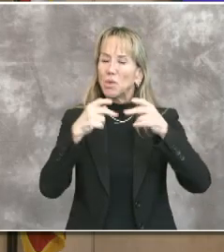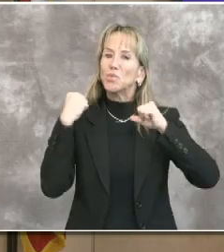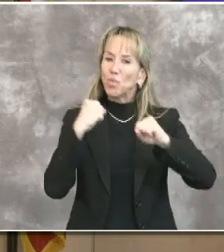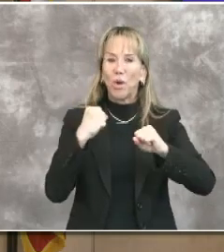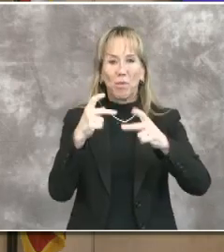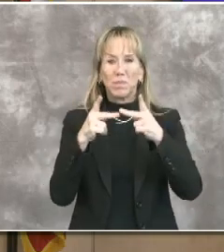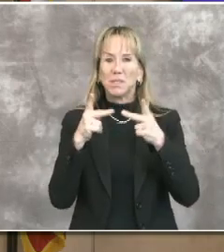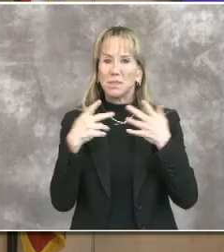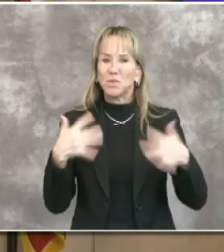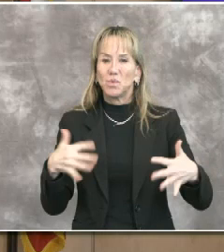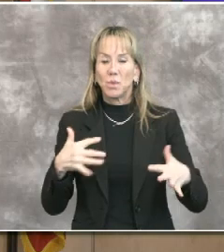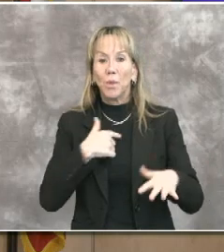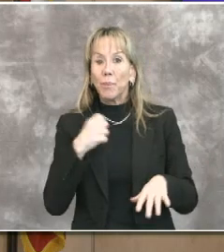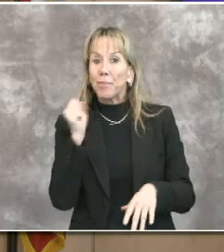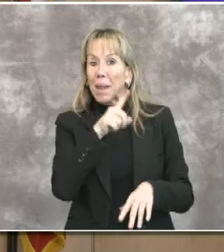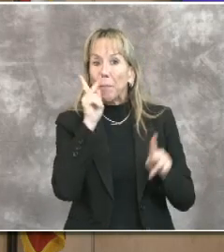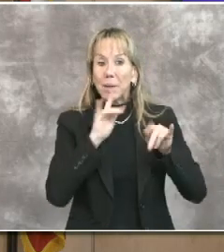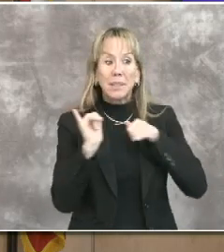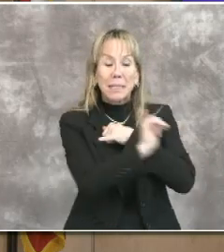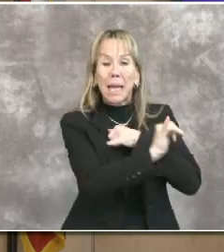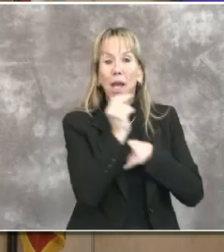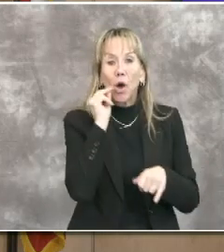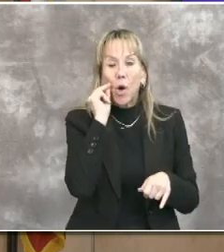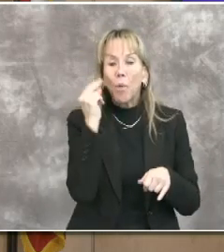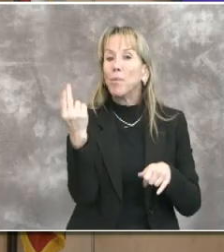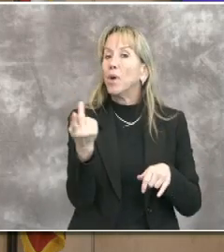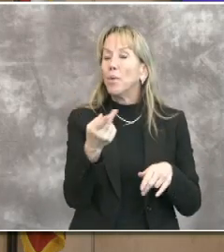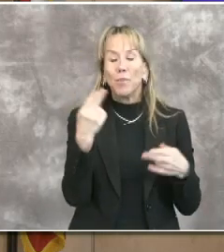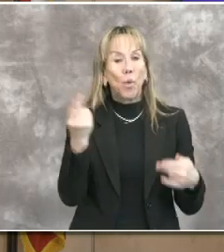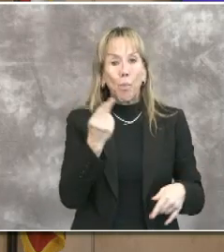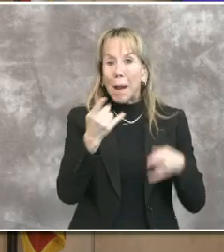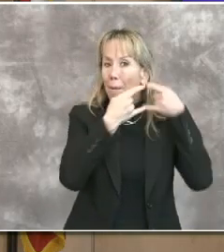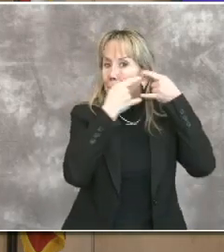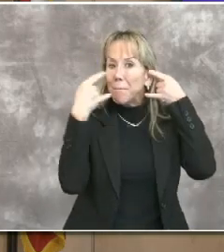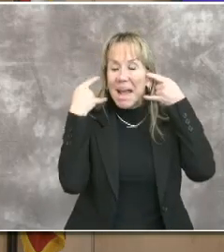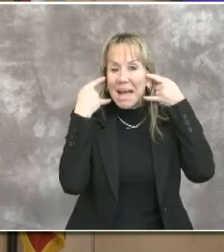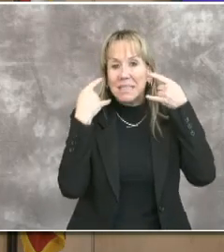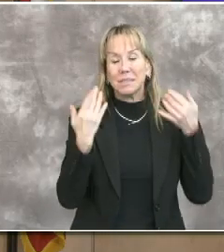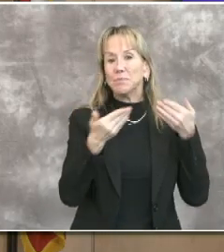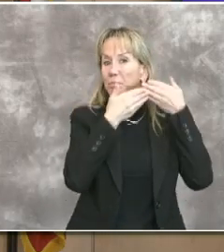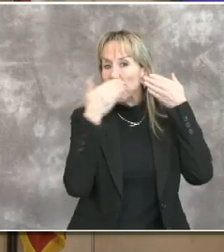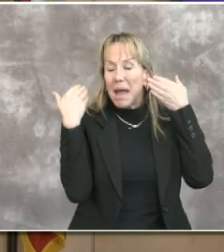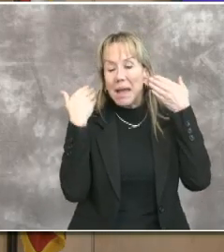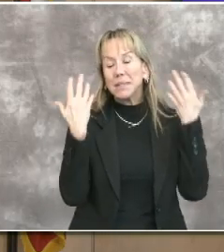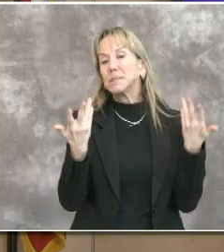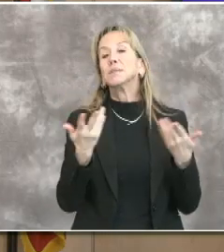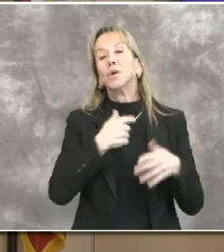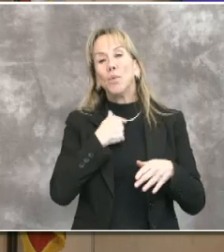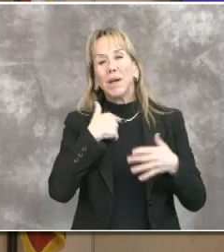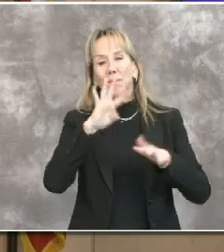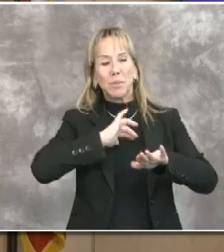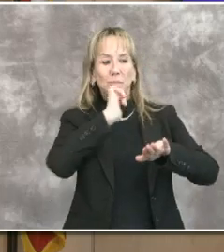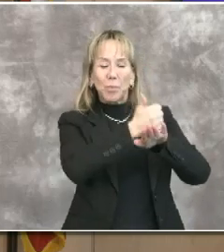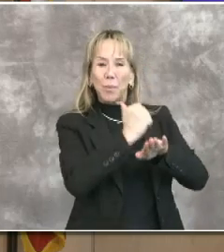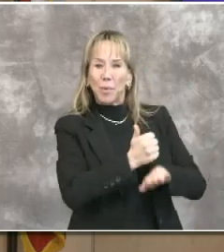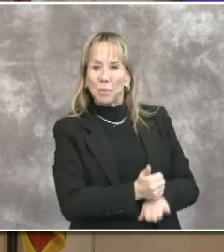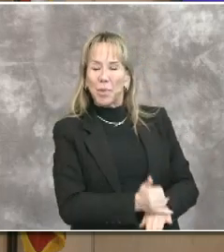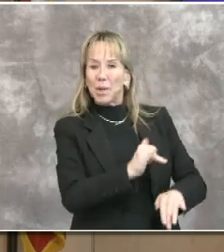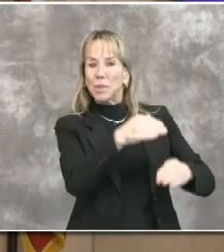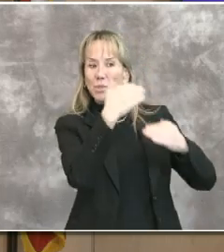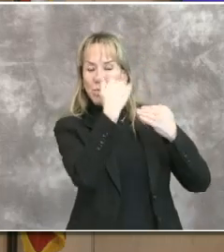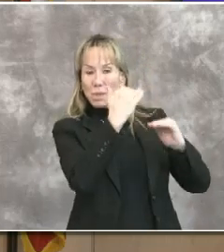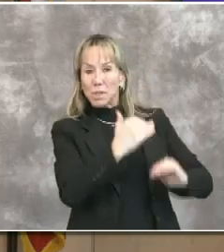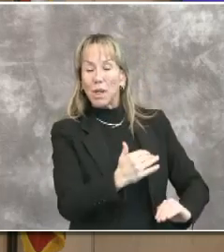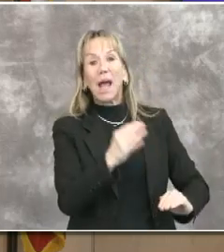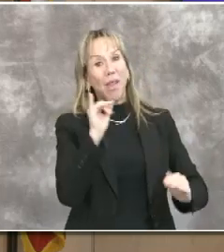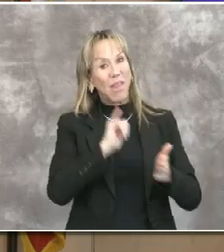home, to wear a mask when they leave their home, to practice physical distancing. We put in a number of restrictions and guidance, and that has put San Diego